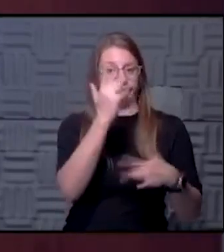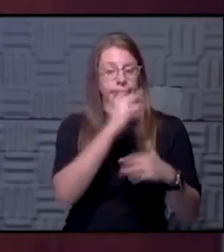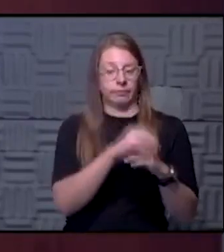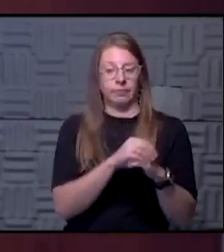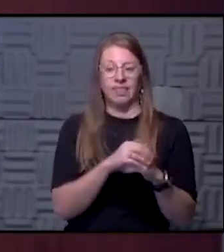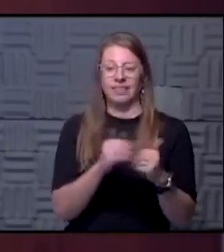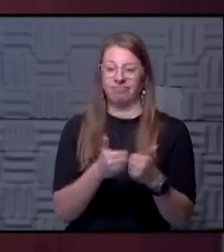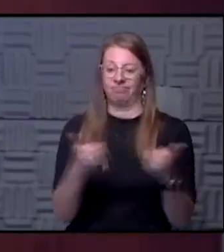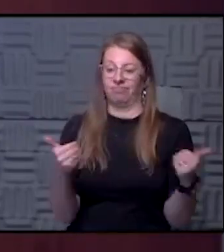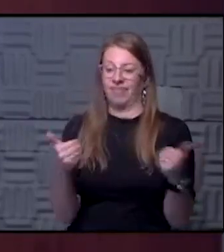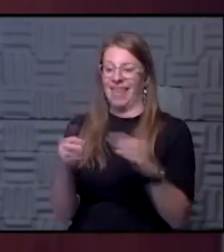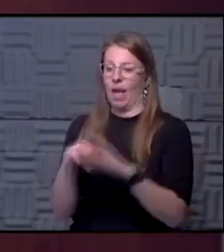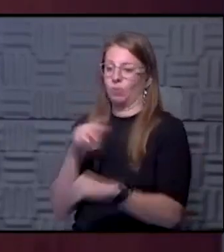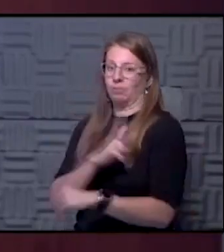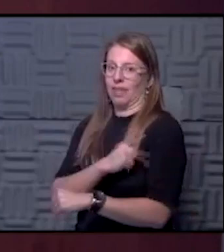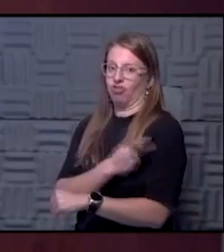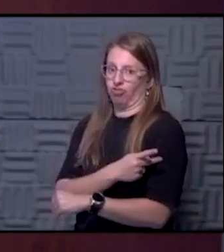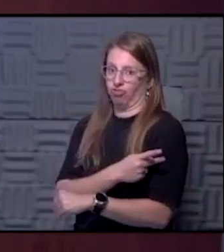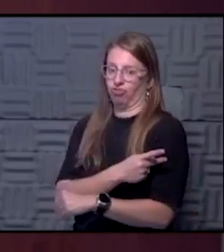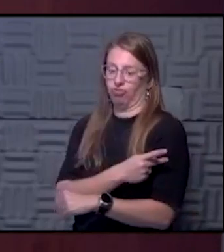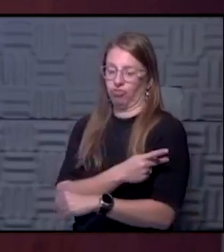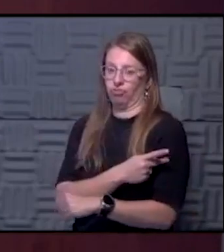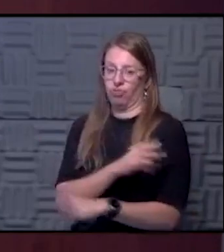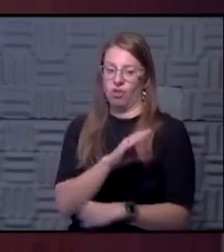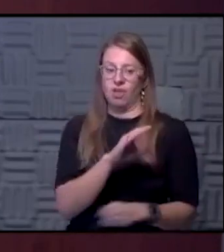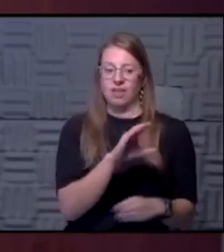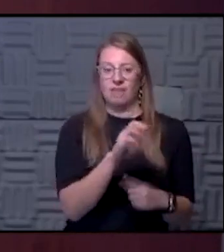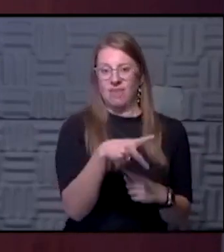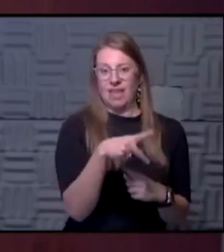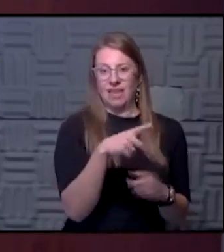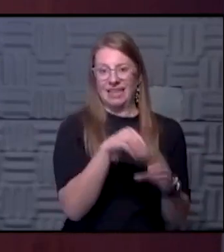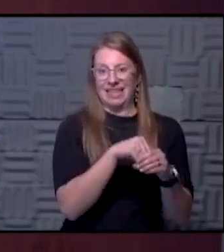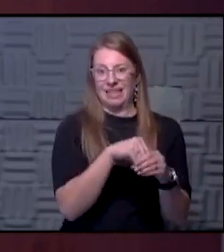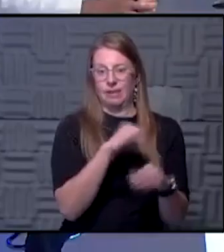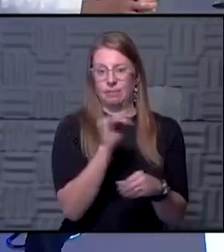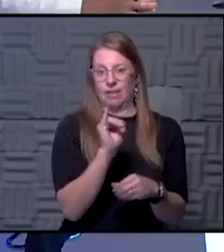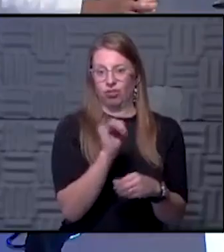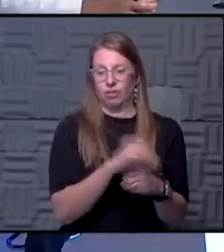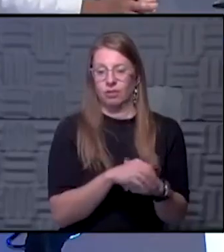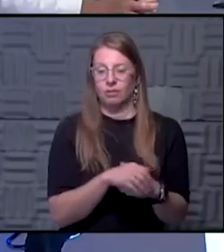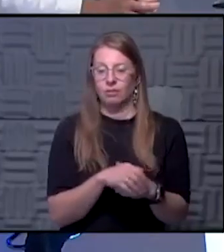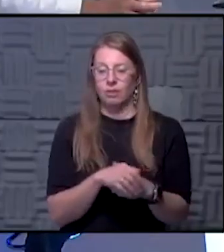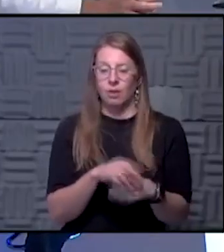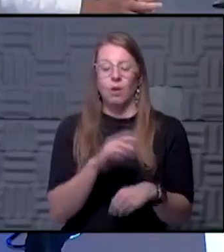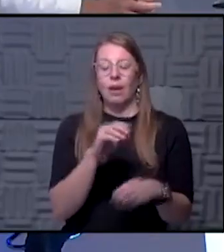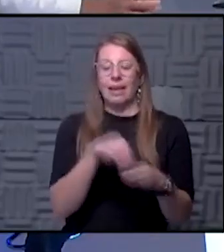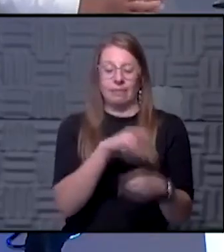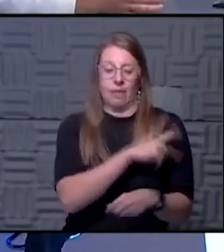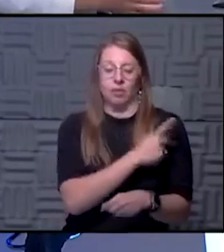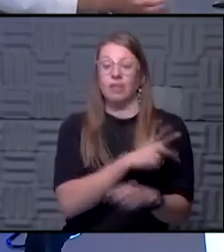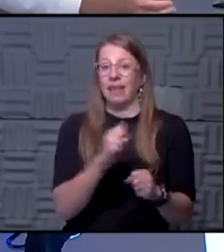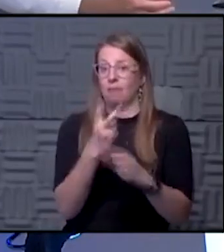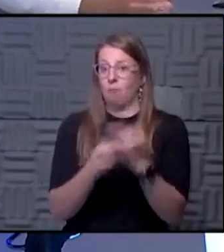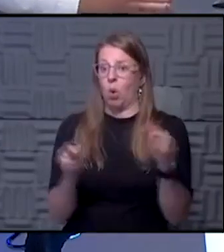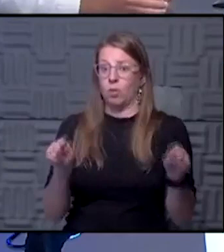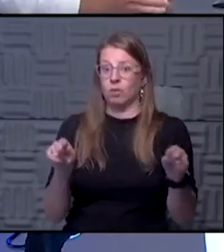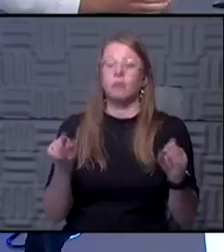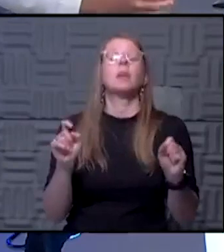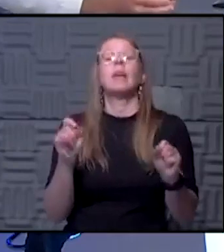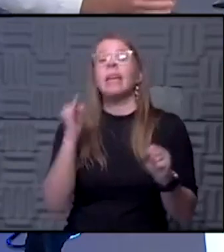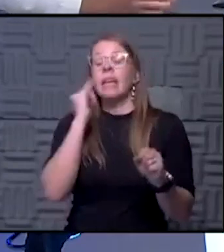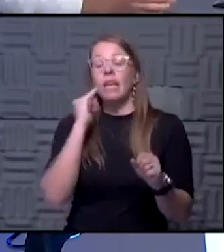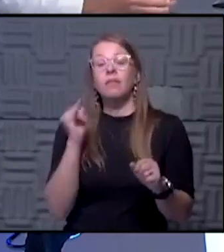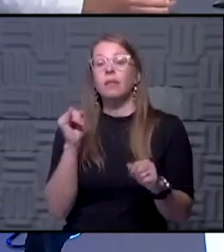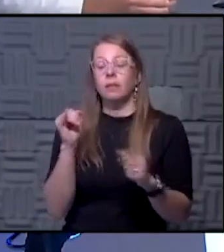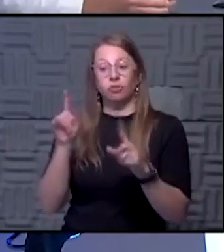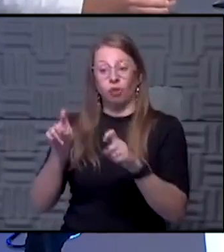This is only as an outpatient. Convalescent plasma is only for inpatients. So you could still do both. You can do both. And I think if you were to get admitted, a lot